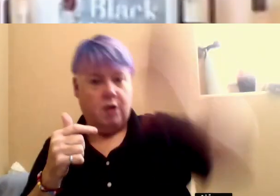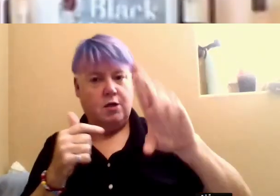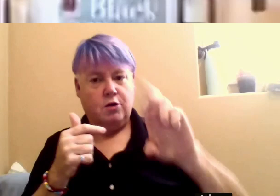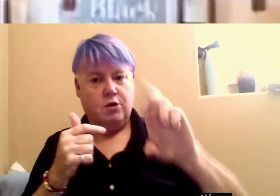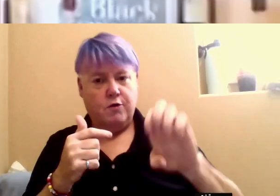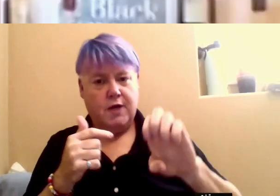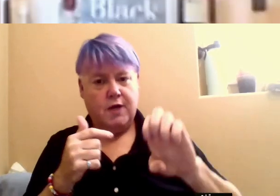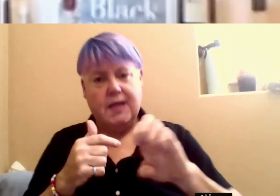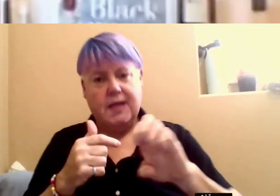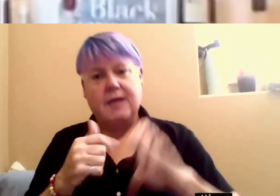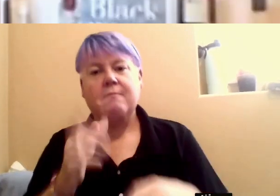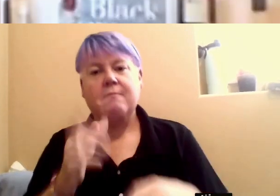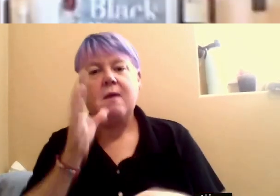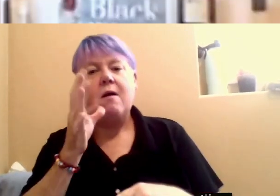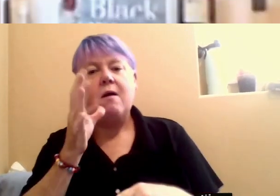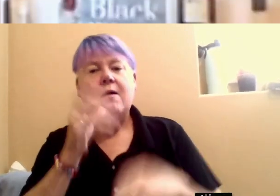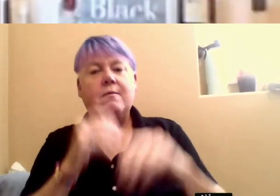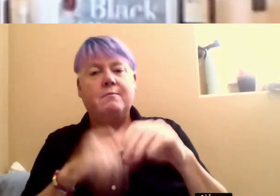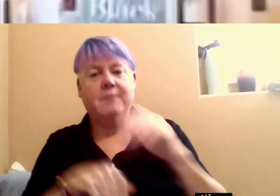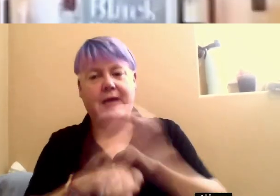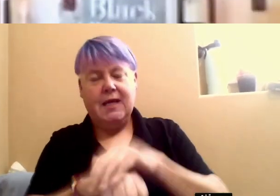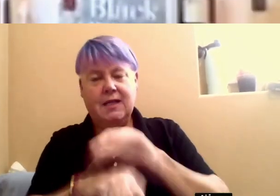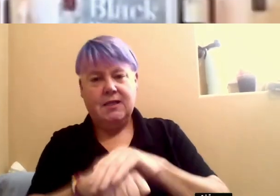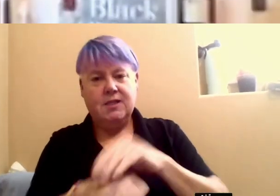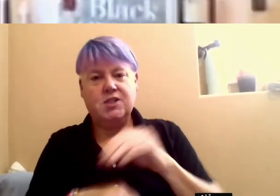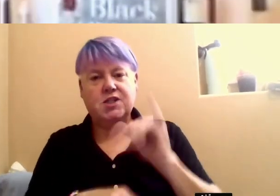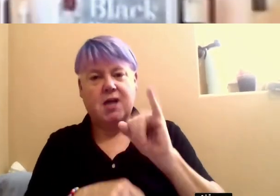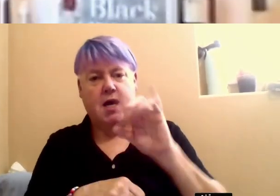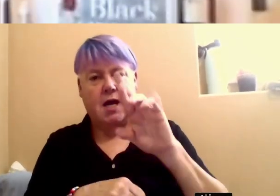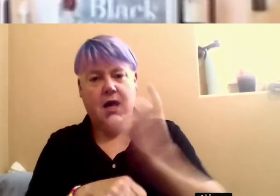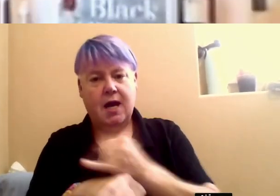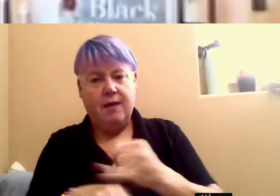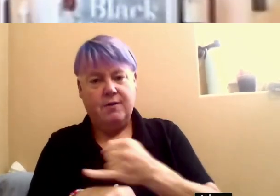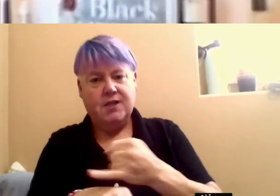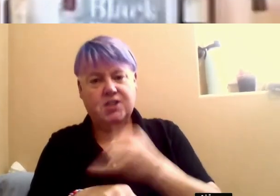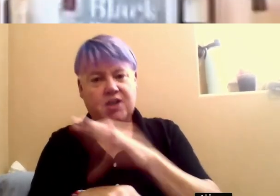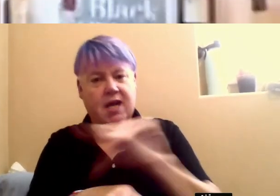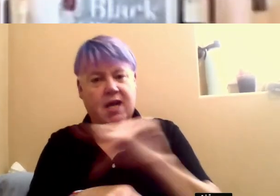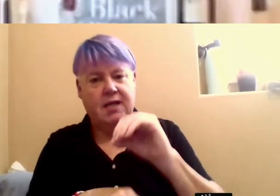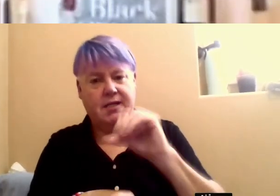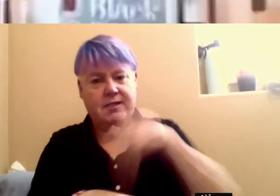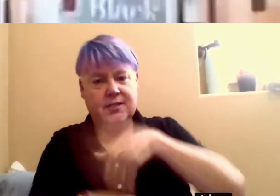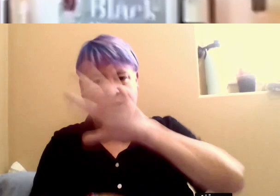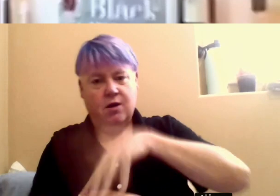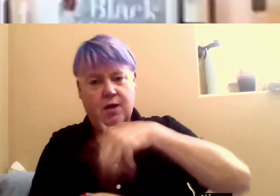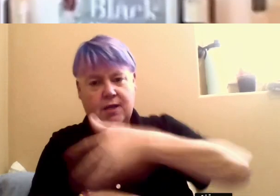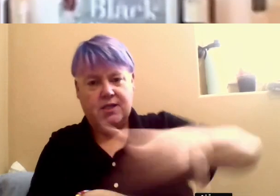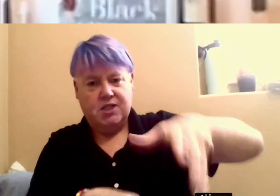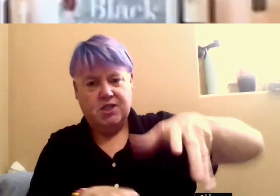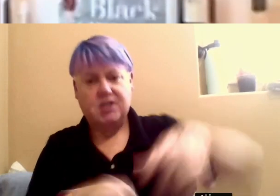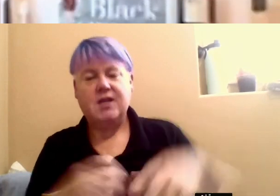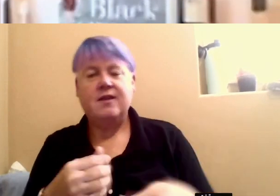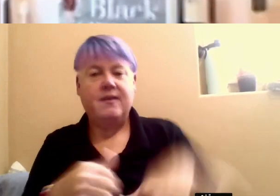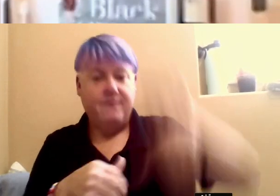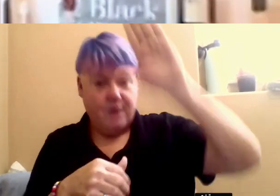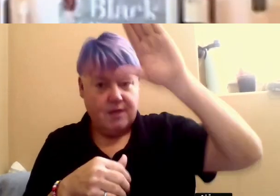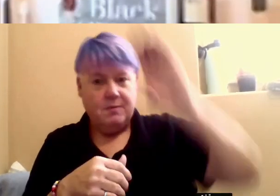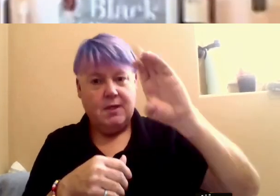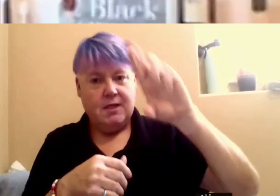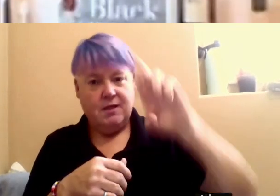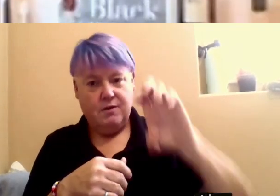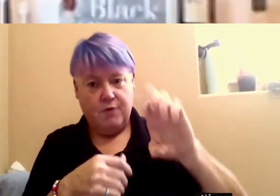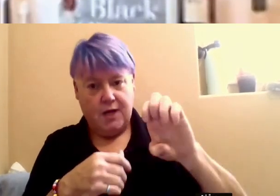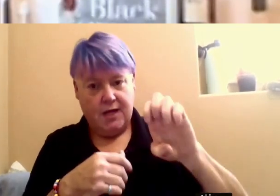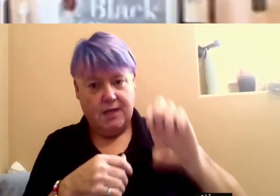Irish, and Scottish, with a beautiful smile and flowing brown hair, chose not to raise me and my brothers as Cree to keep us from the difficulties